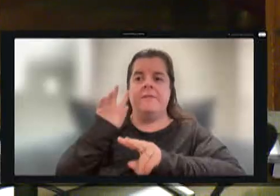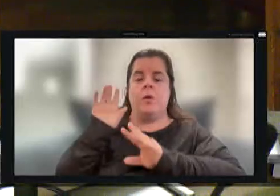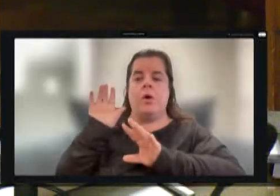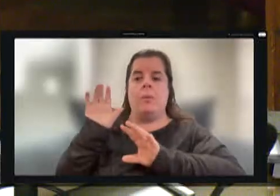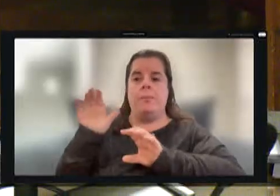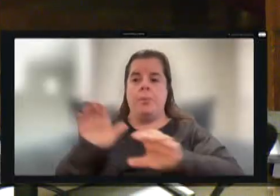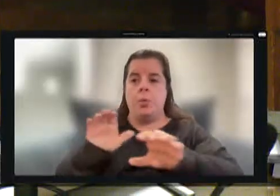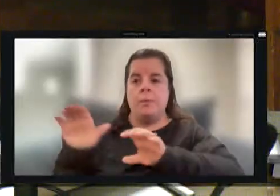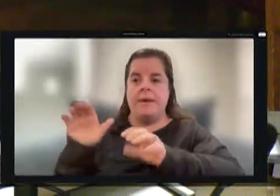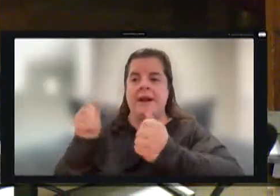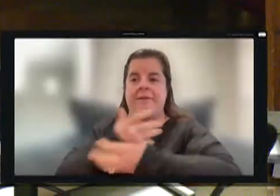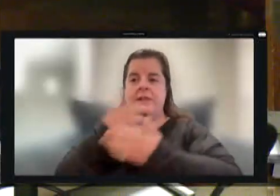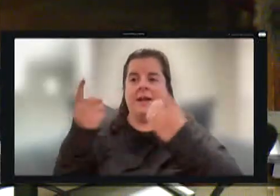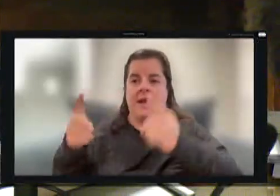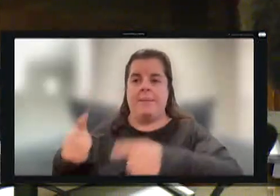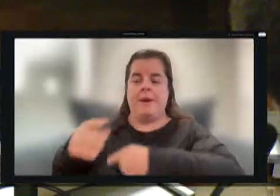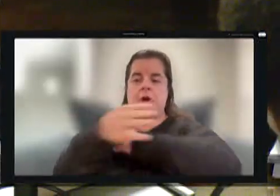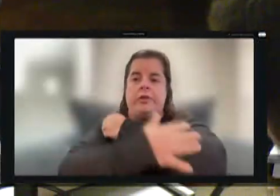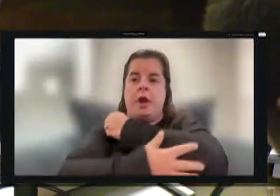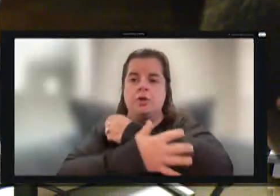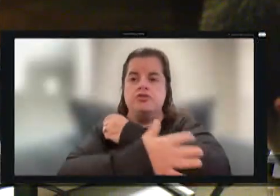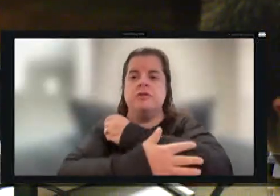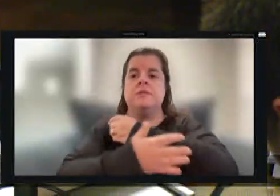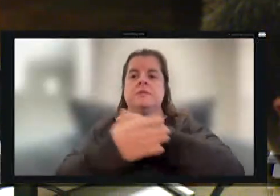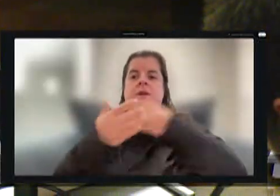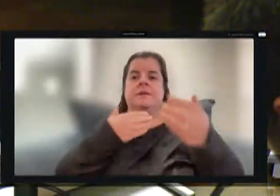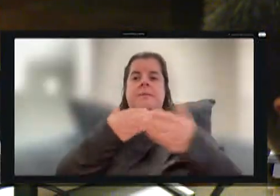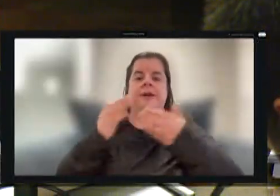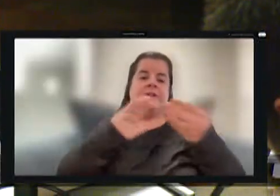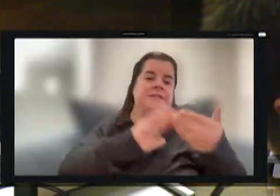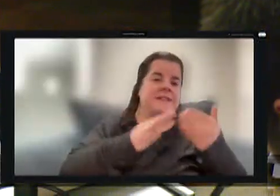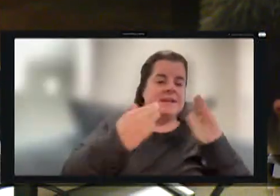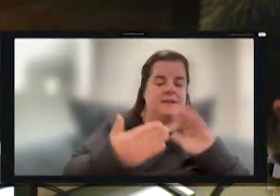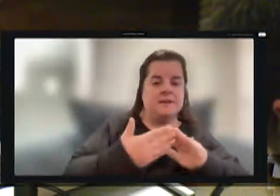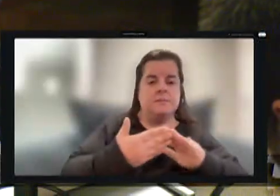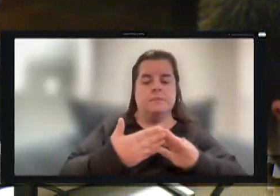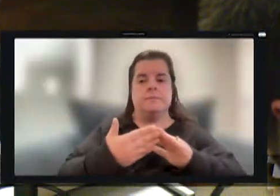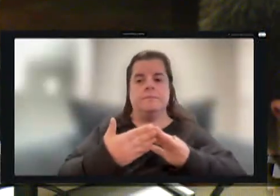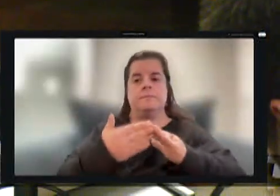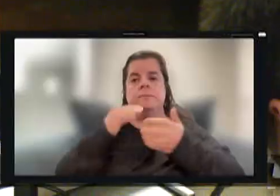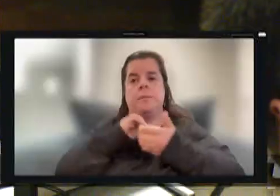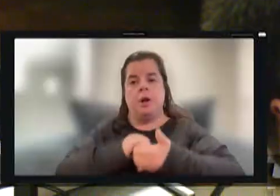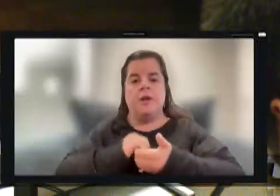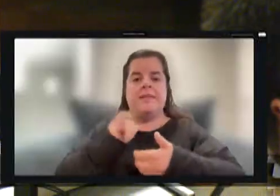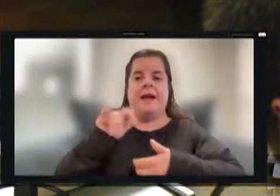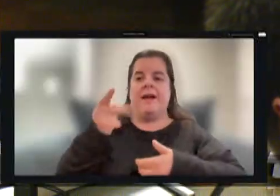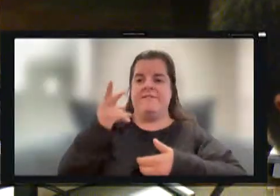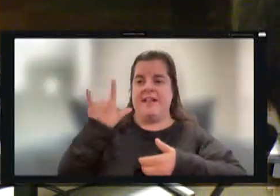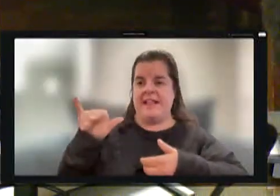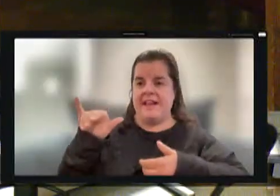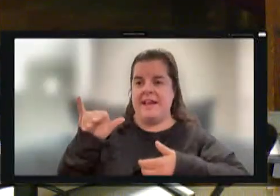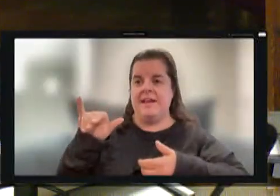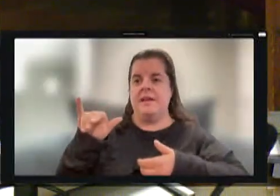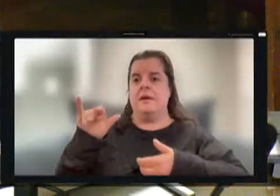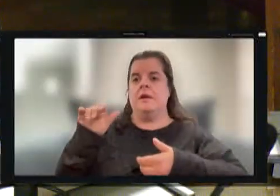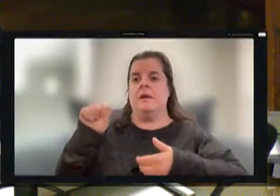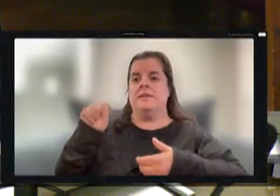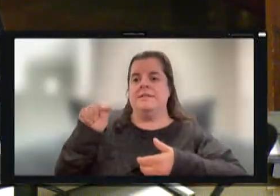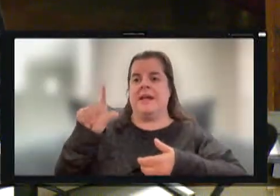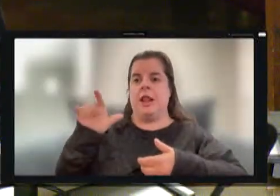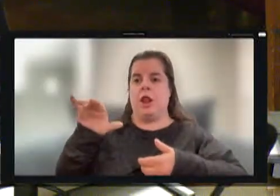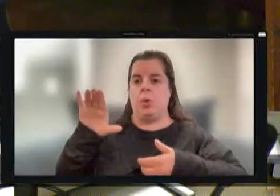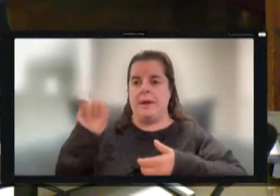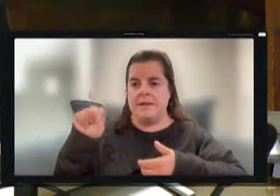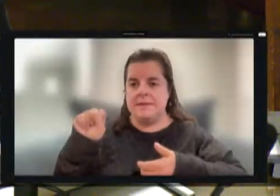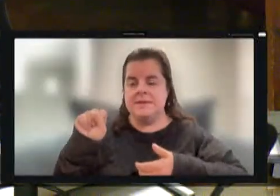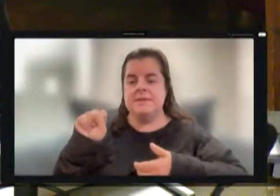happening across the country, whether that be with cities across the country, partner cities like Philadelphia or cities like St. Louis. We